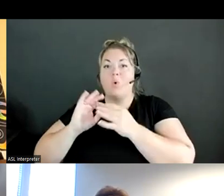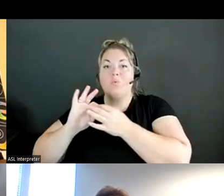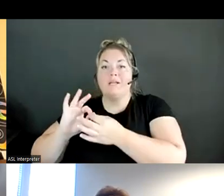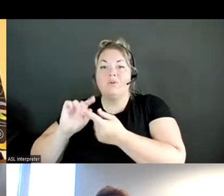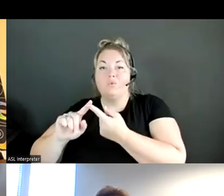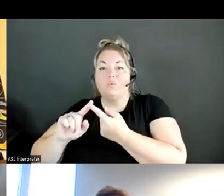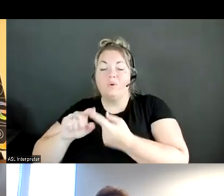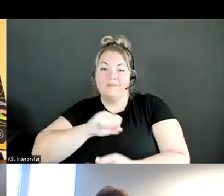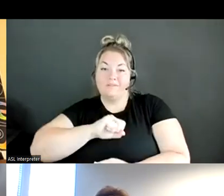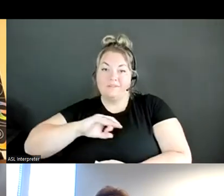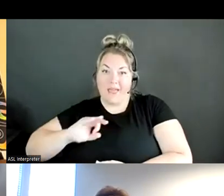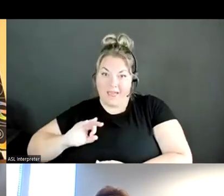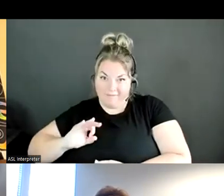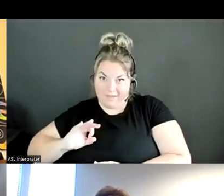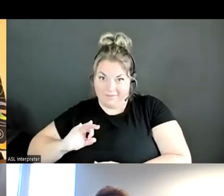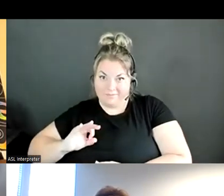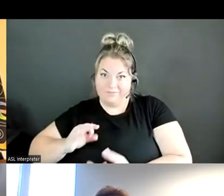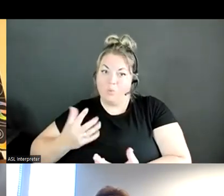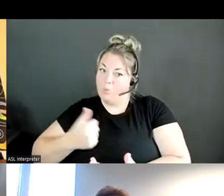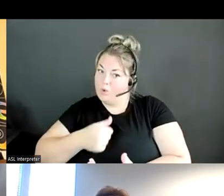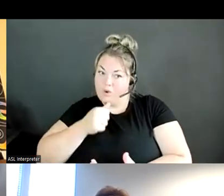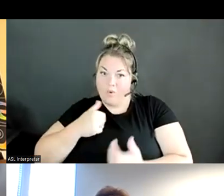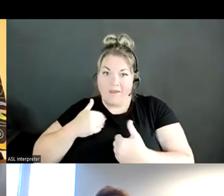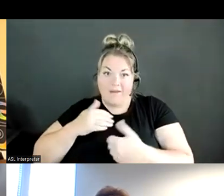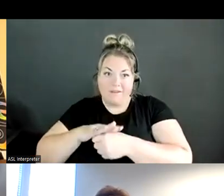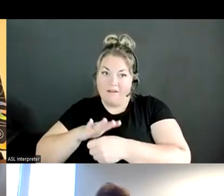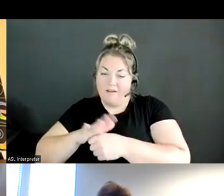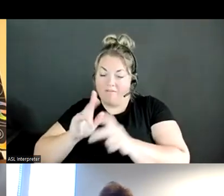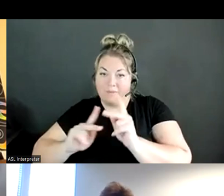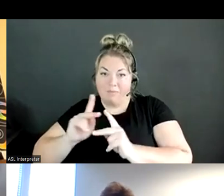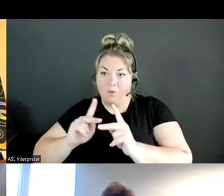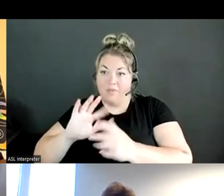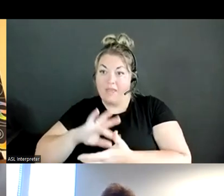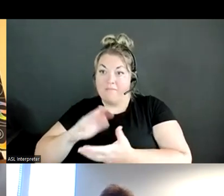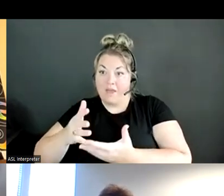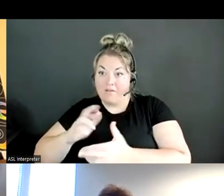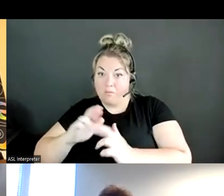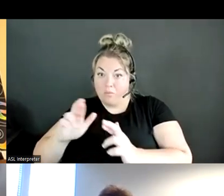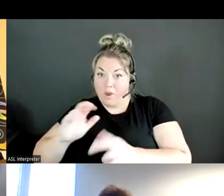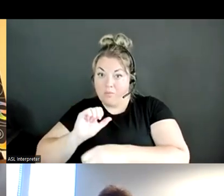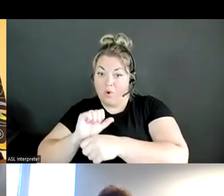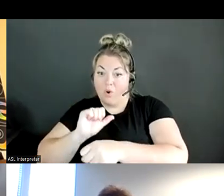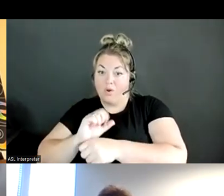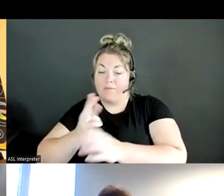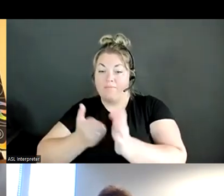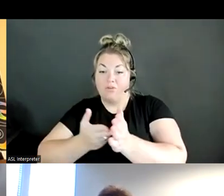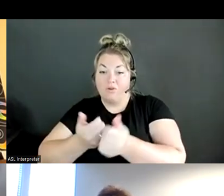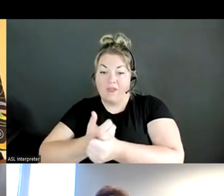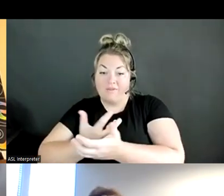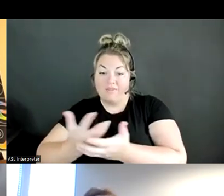we just don't have the people. The amount of prep work and making sure everything's